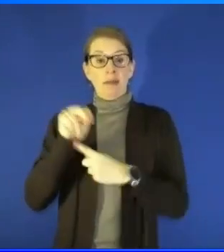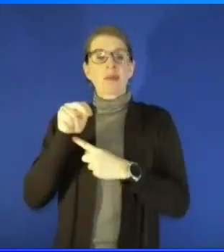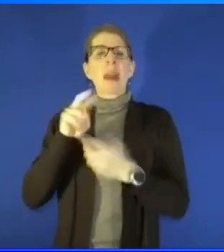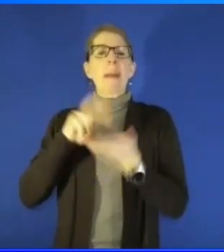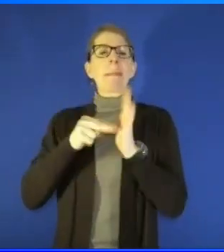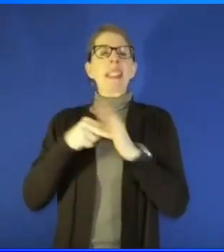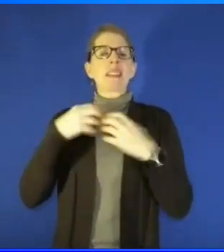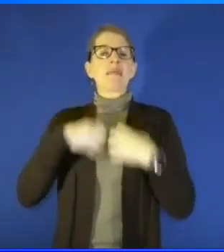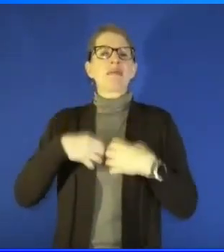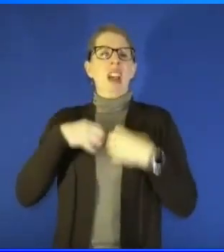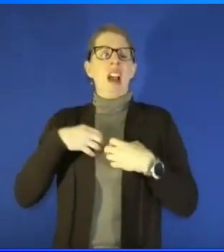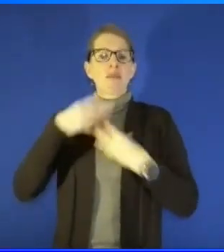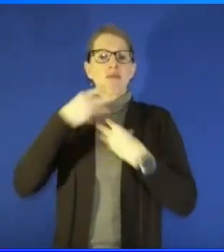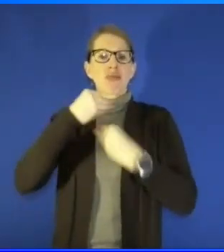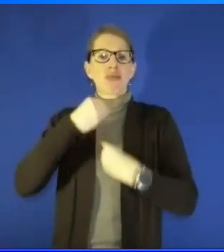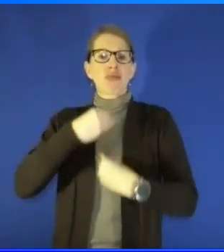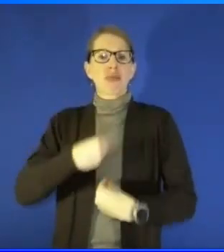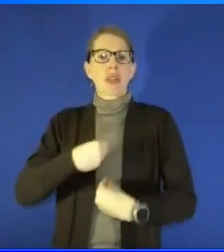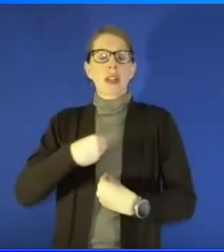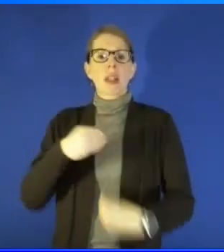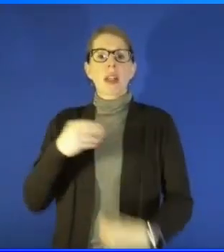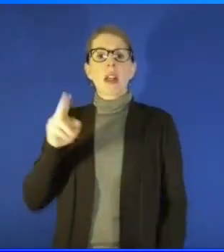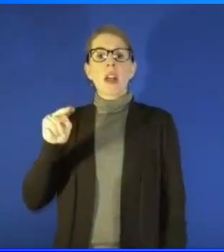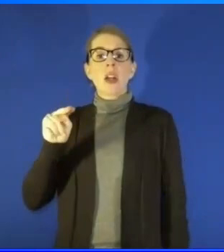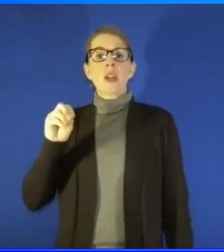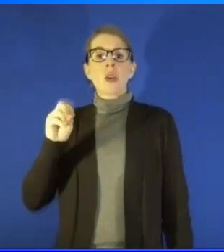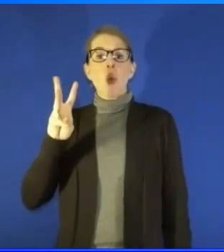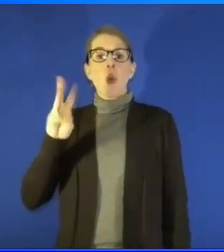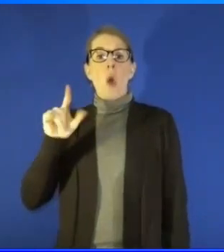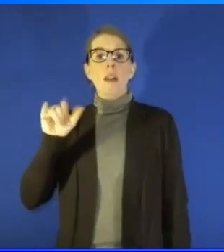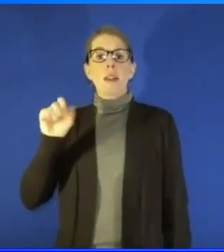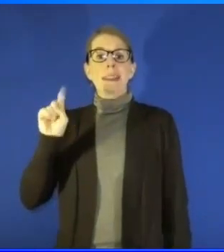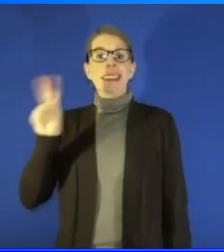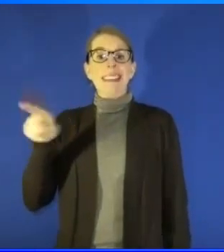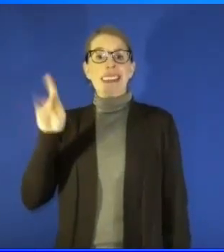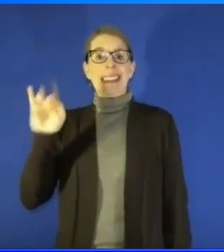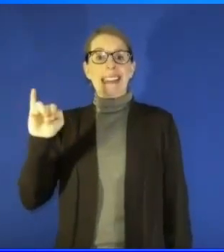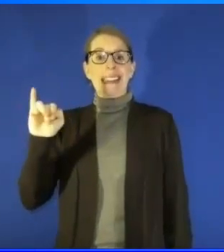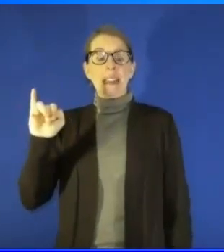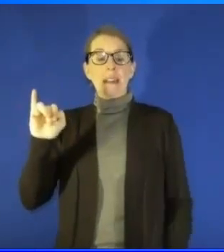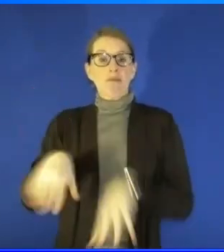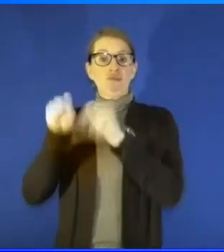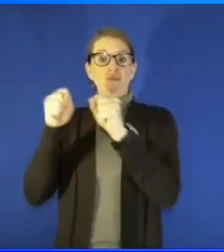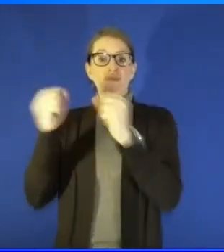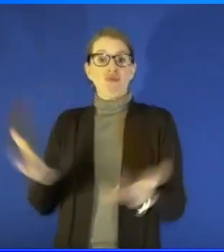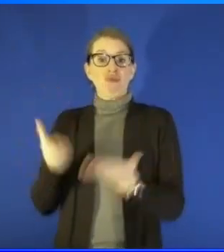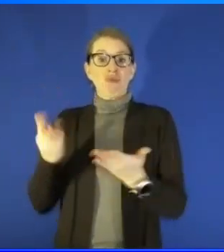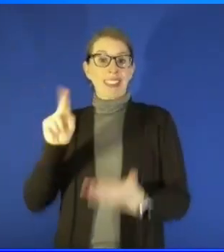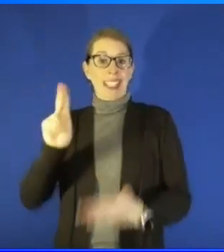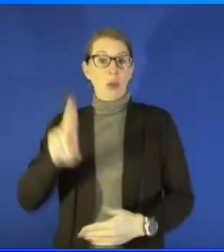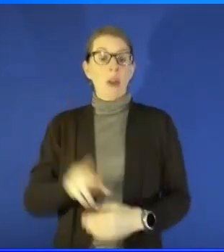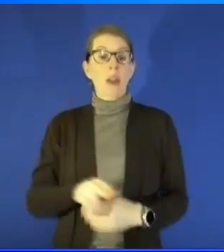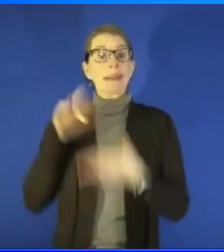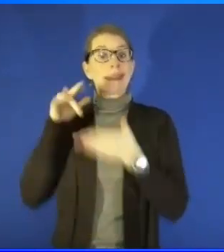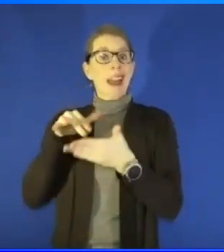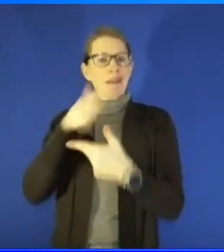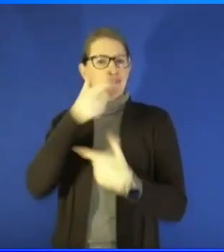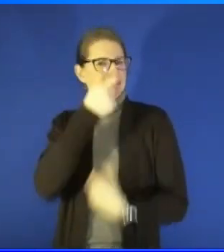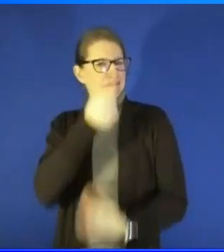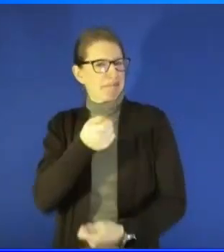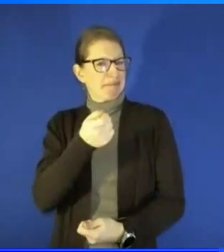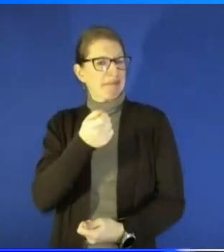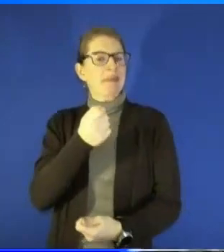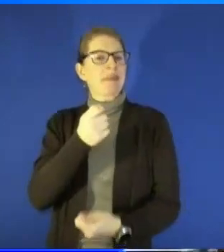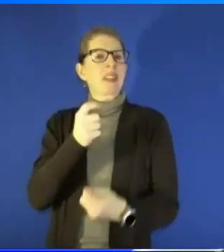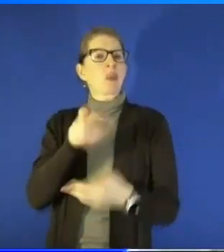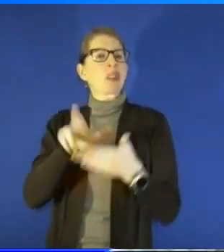by Dr. Peter Nabalski here at the KU Medical Center. And in this program, what we found was, interestingly, was that